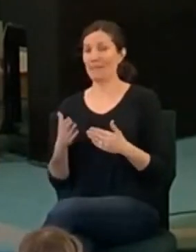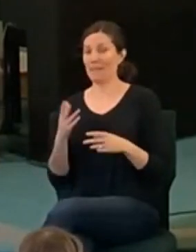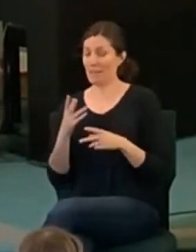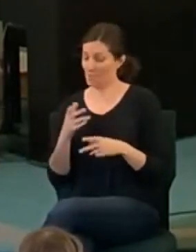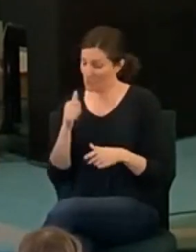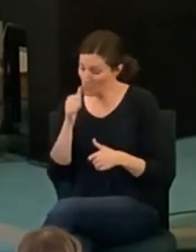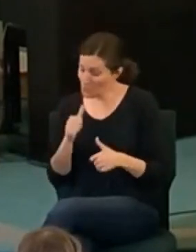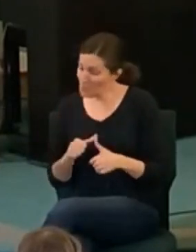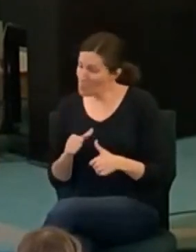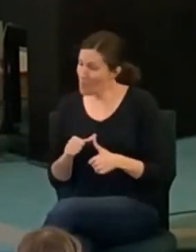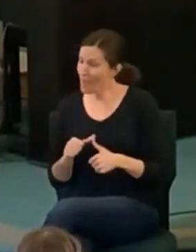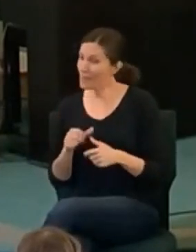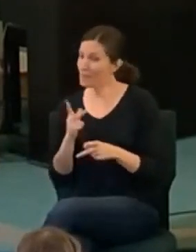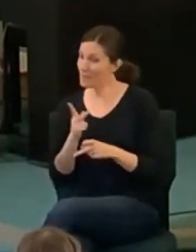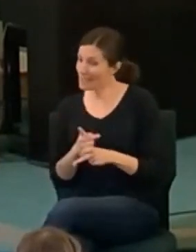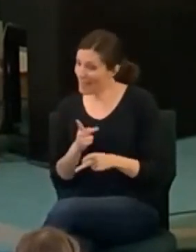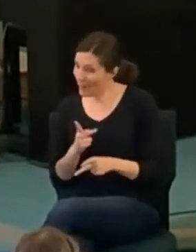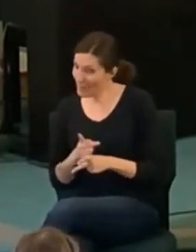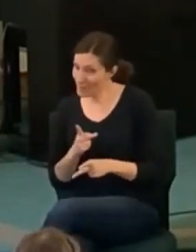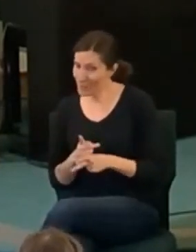And guess what?